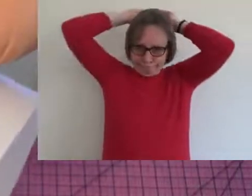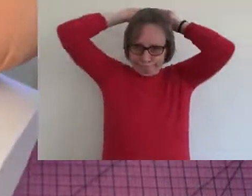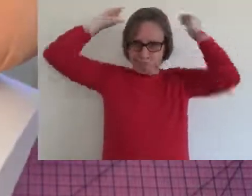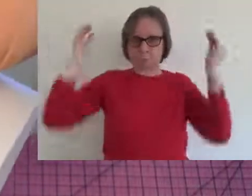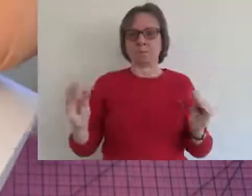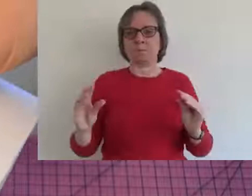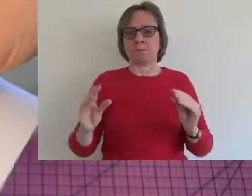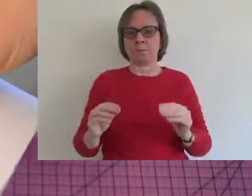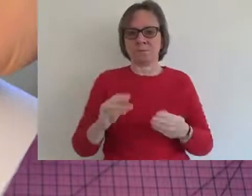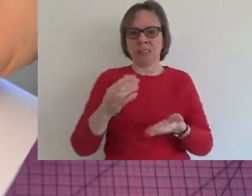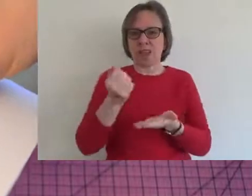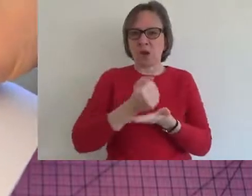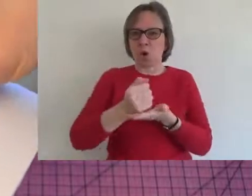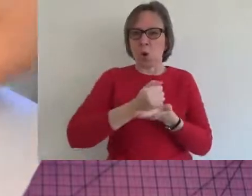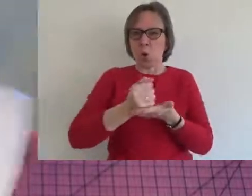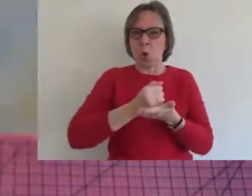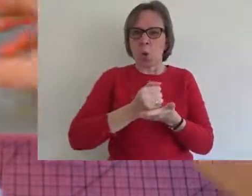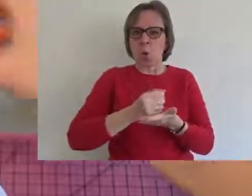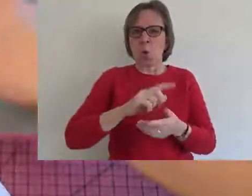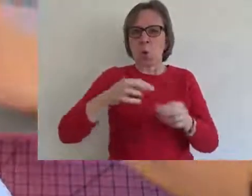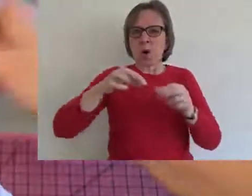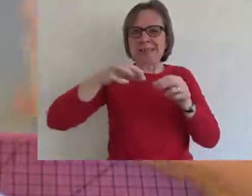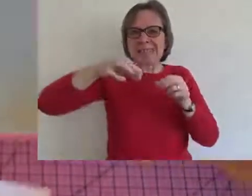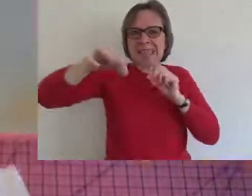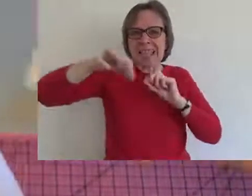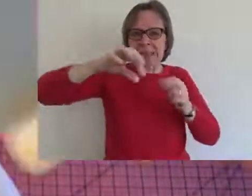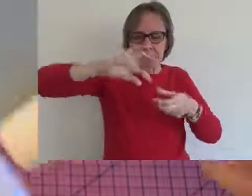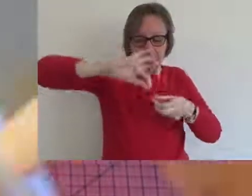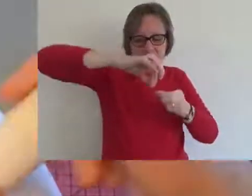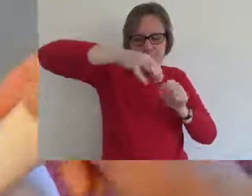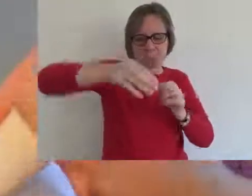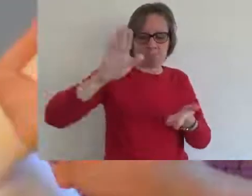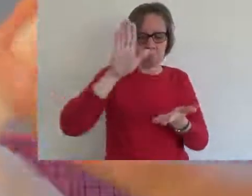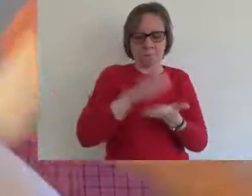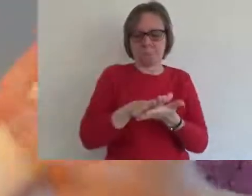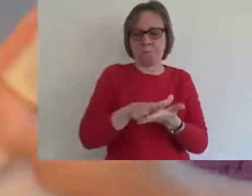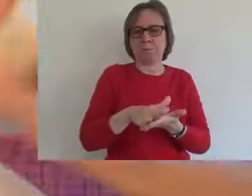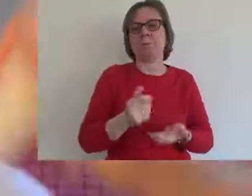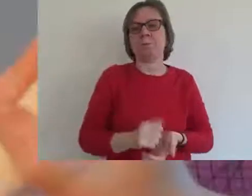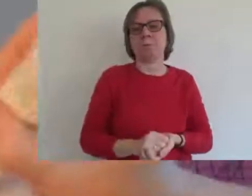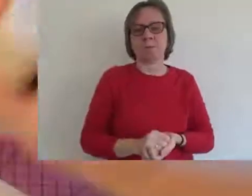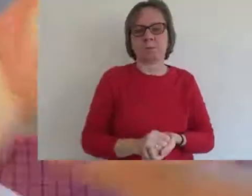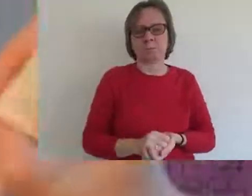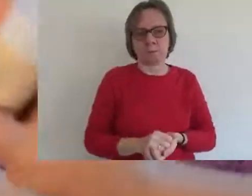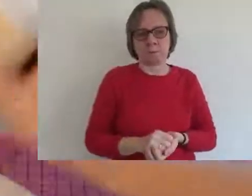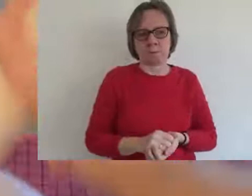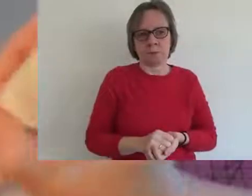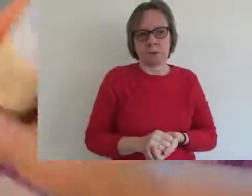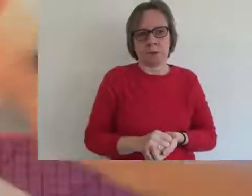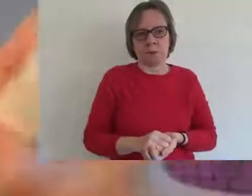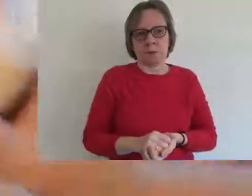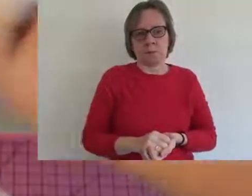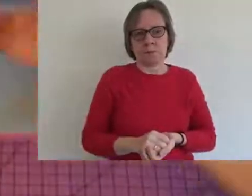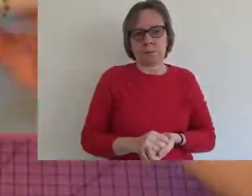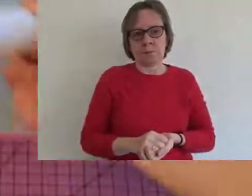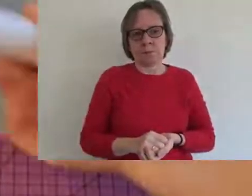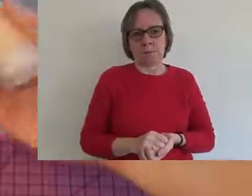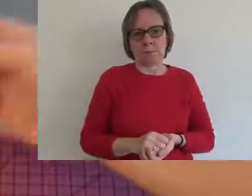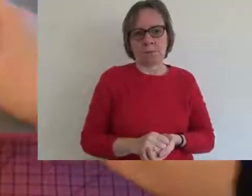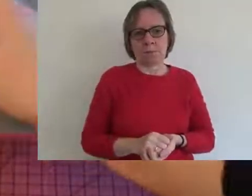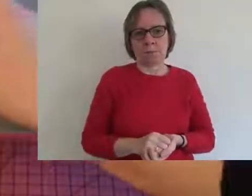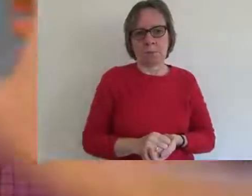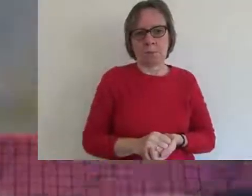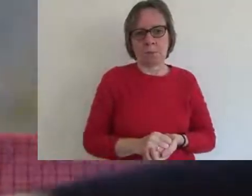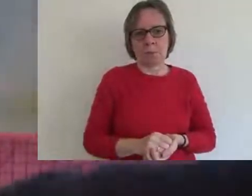into a circle to make a crown. So a bit more glue, sellotape might be good as well